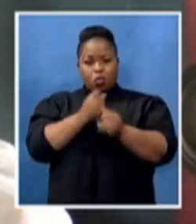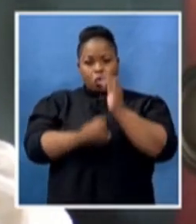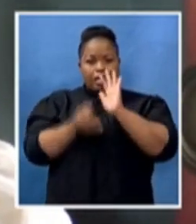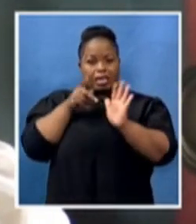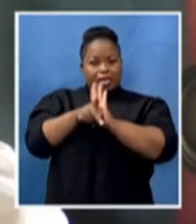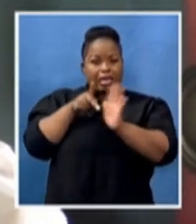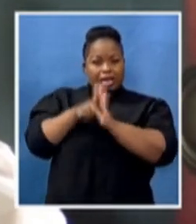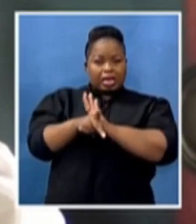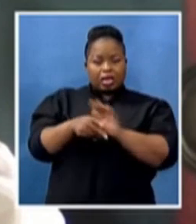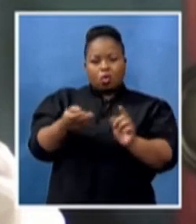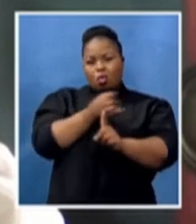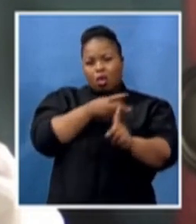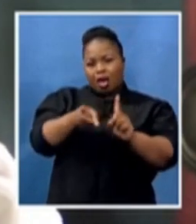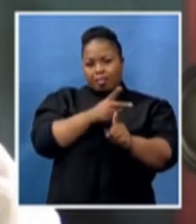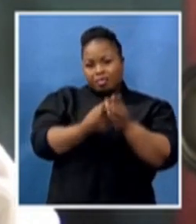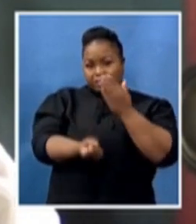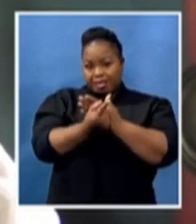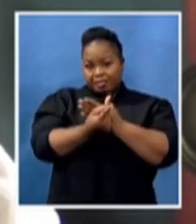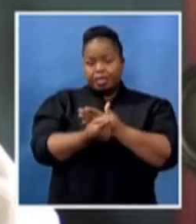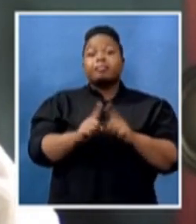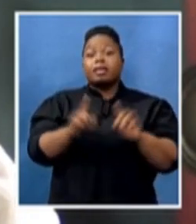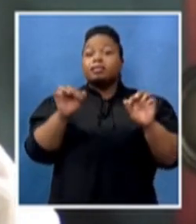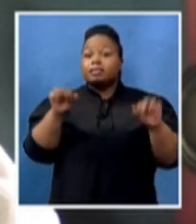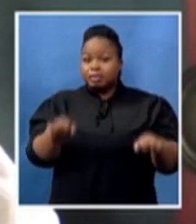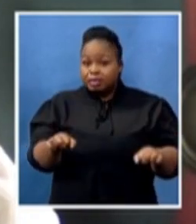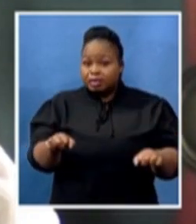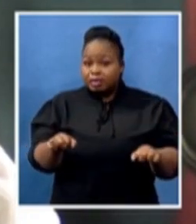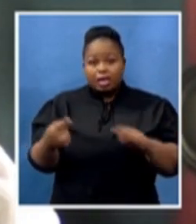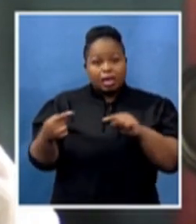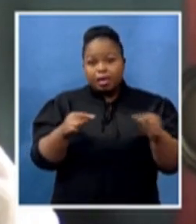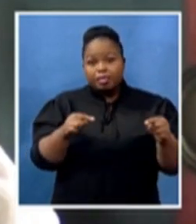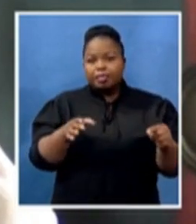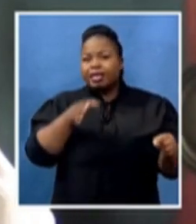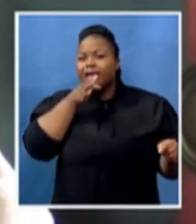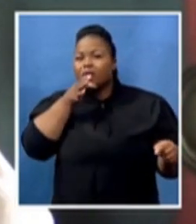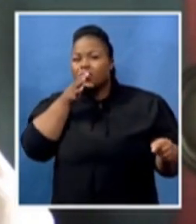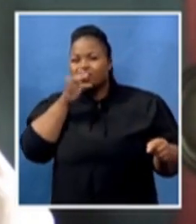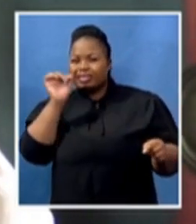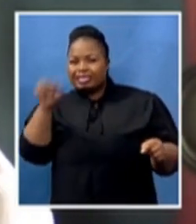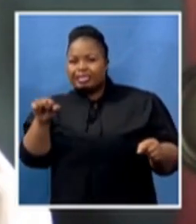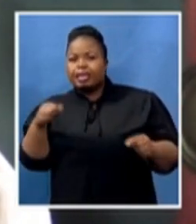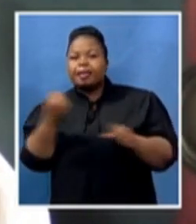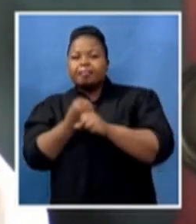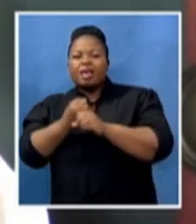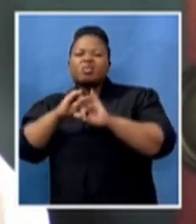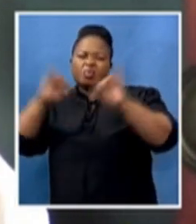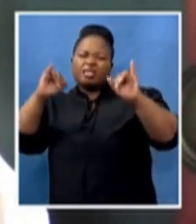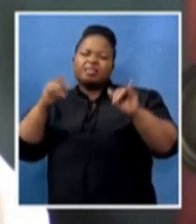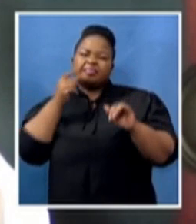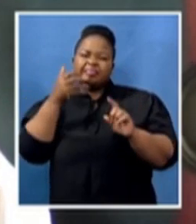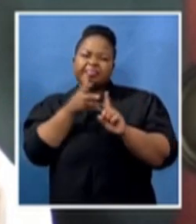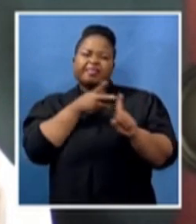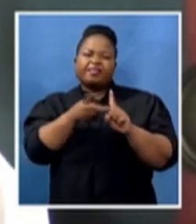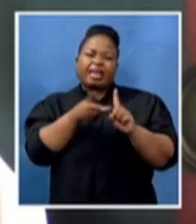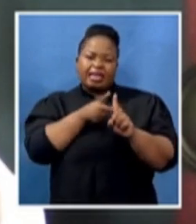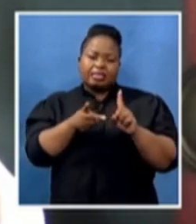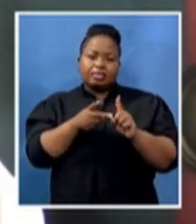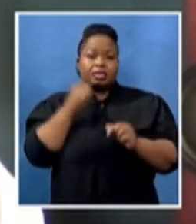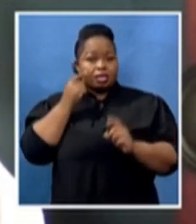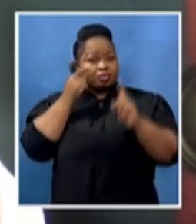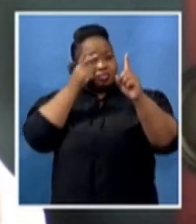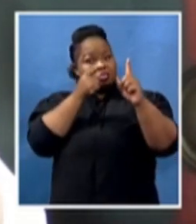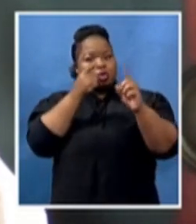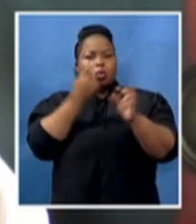arguably, alcohol is just a catalyst of gender-based violence, and the intention was always there. That